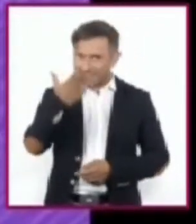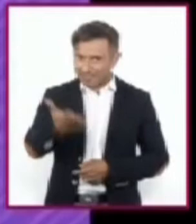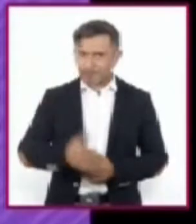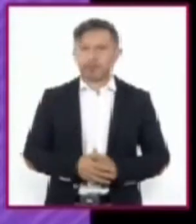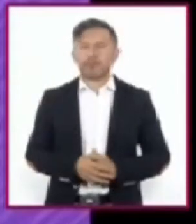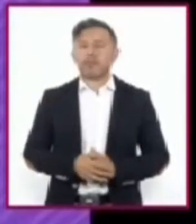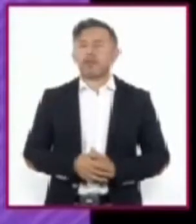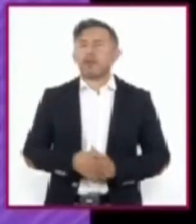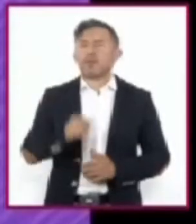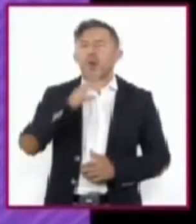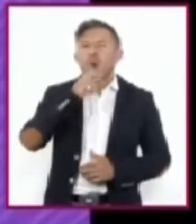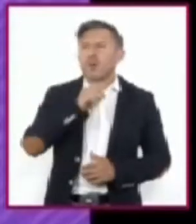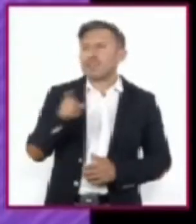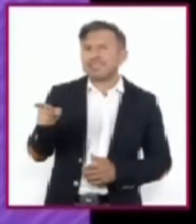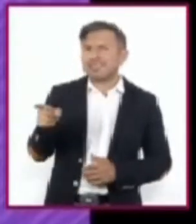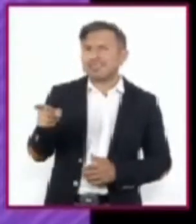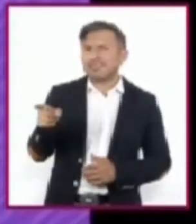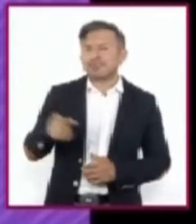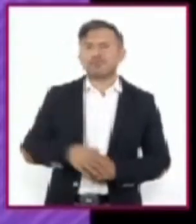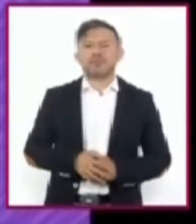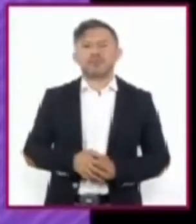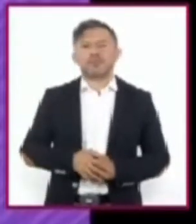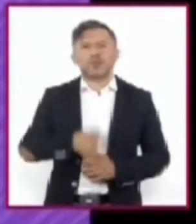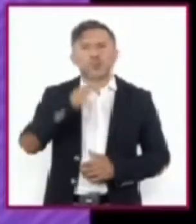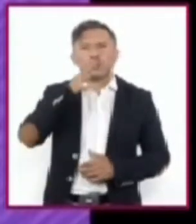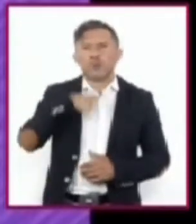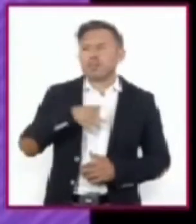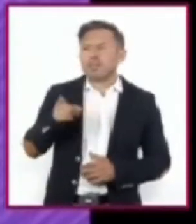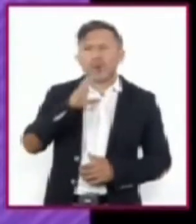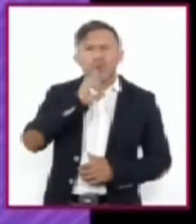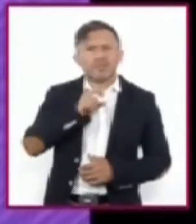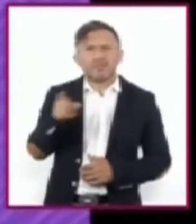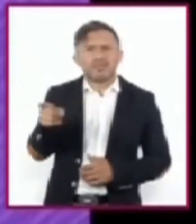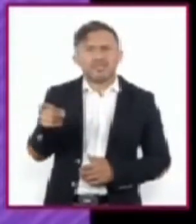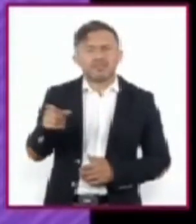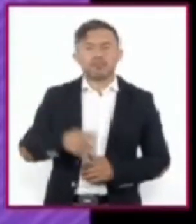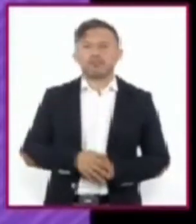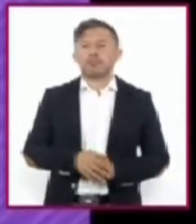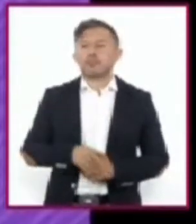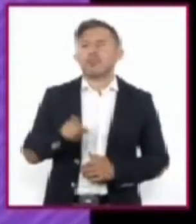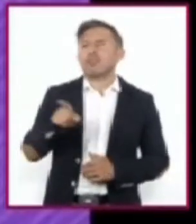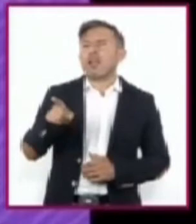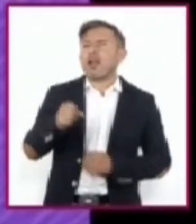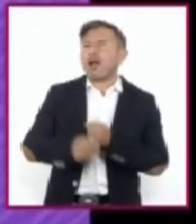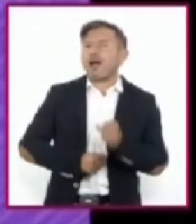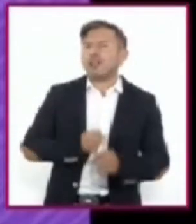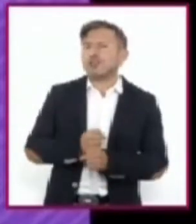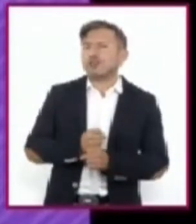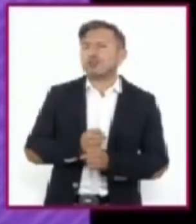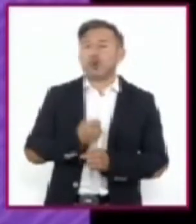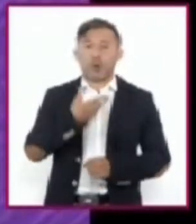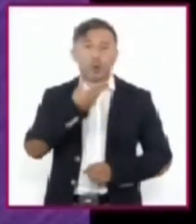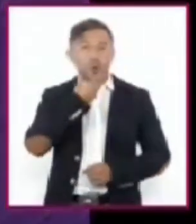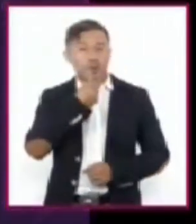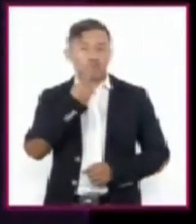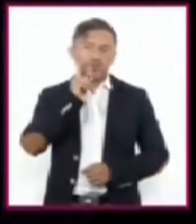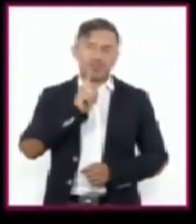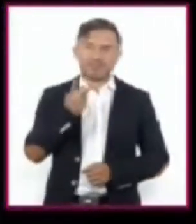he? How old is she? ¿Qué edad tiene él o ella?